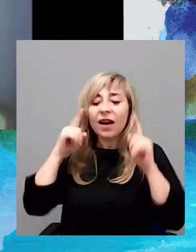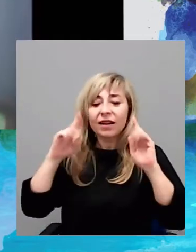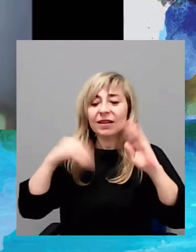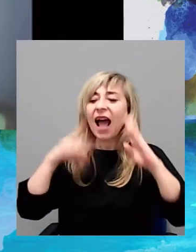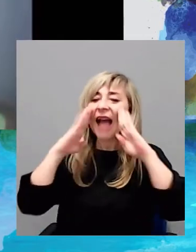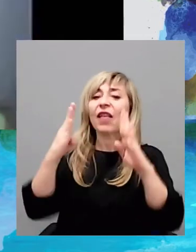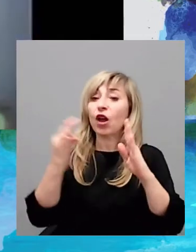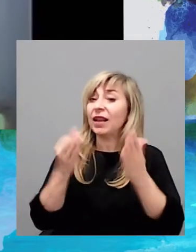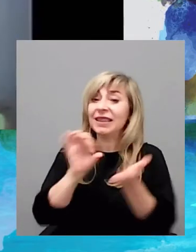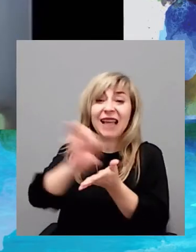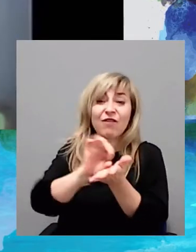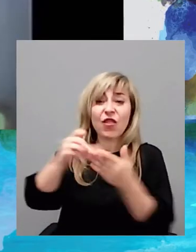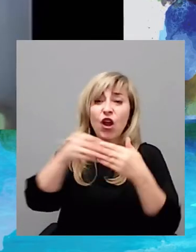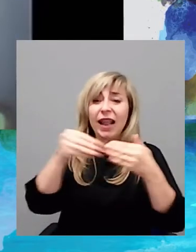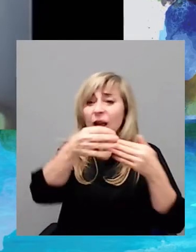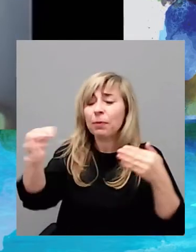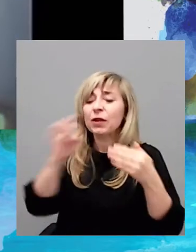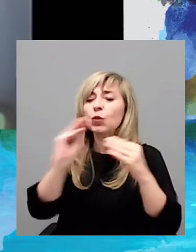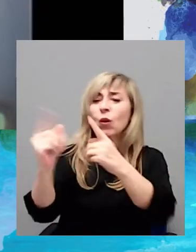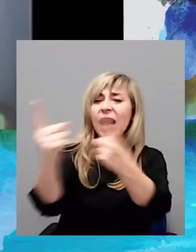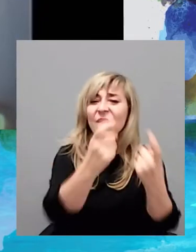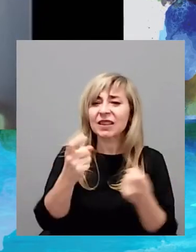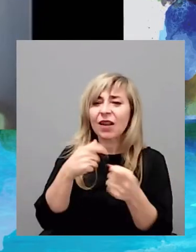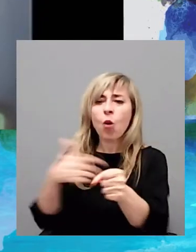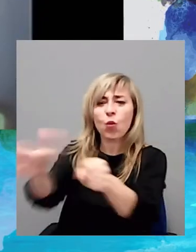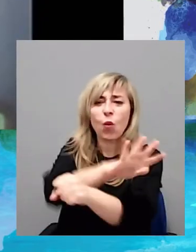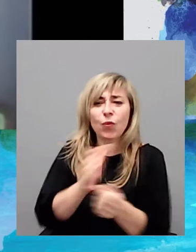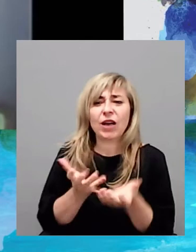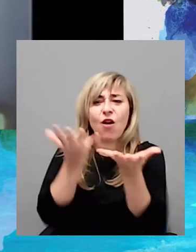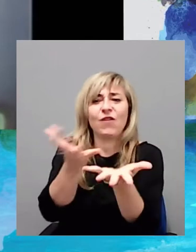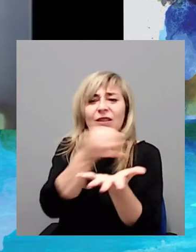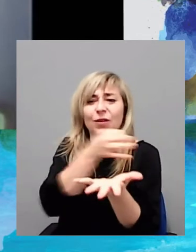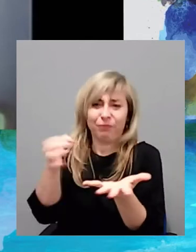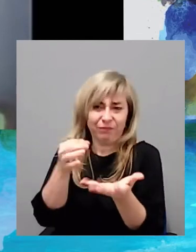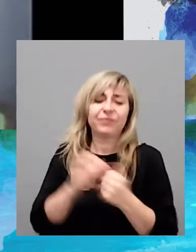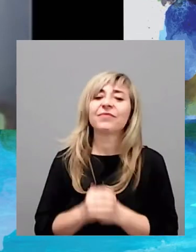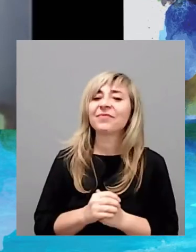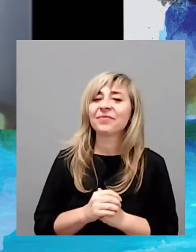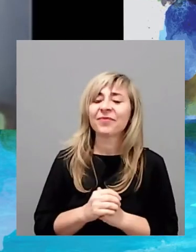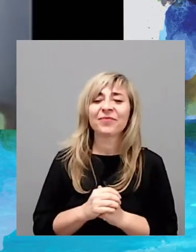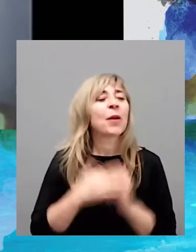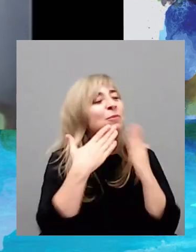serve our customers and meet their needs, it's very, very satisfying. Thanks very much.